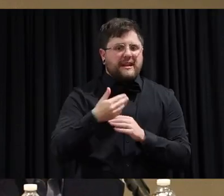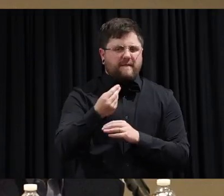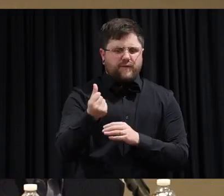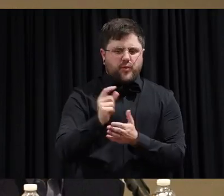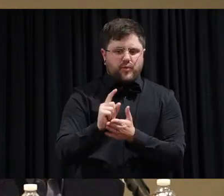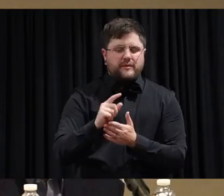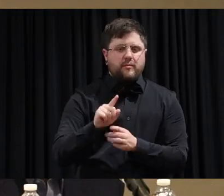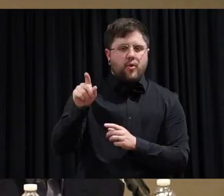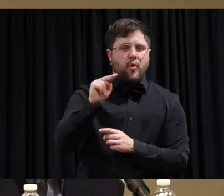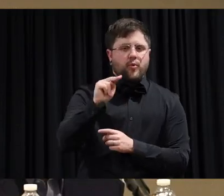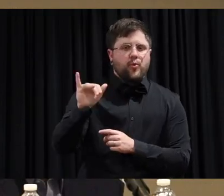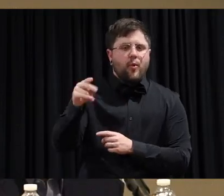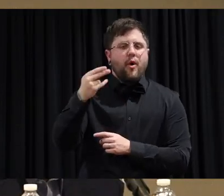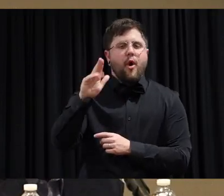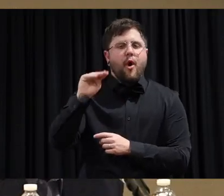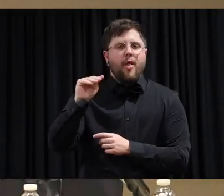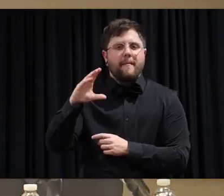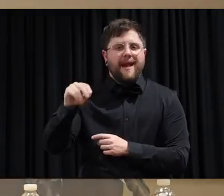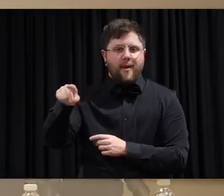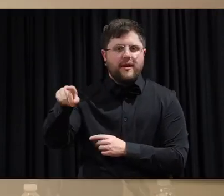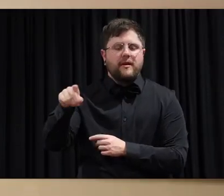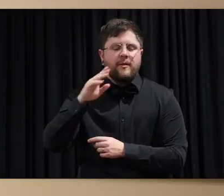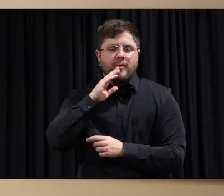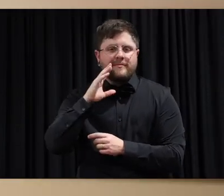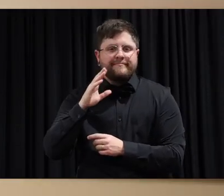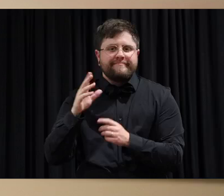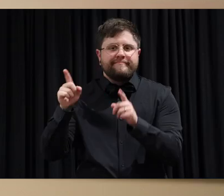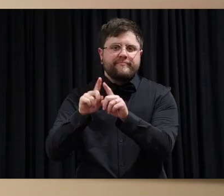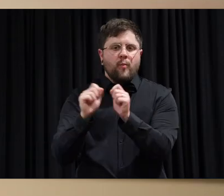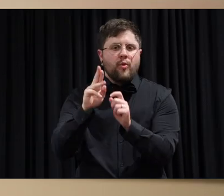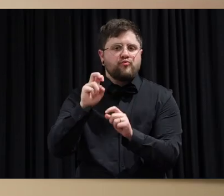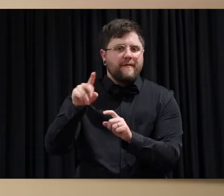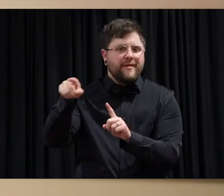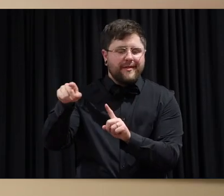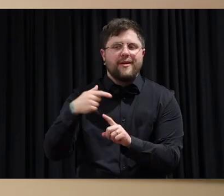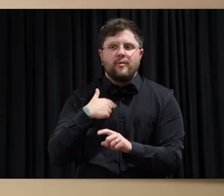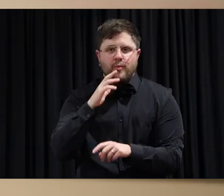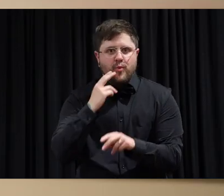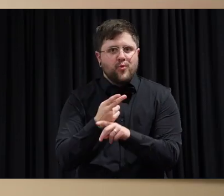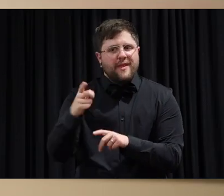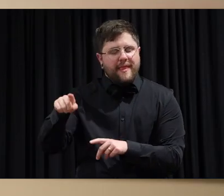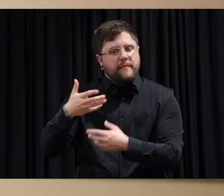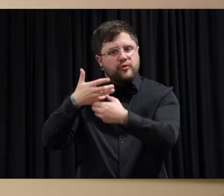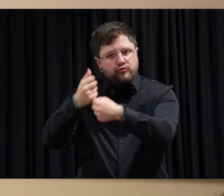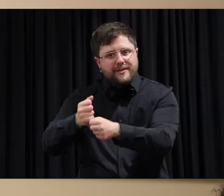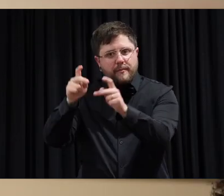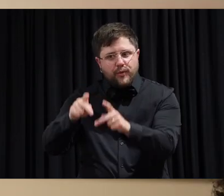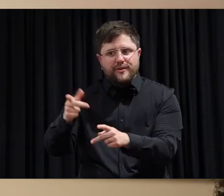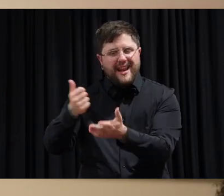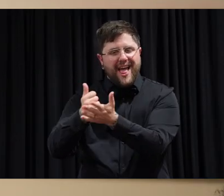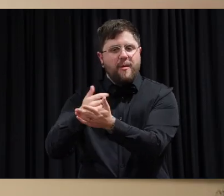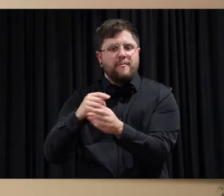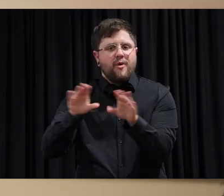New York with Harlem Congregation, with Reverend out there, and we're doing exactly what you're talking about, right? Is using them as that trusted voice to help us get our message